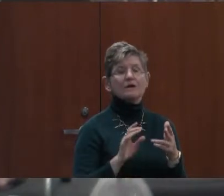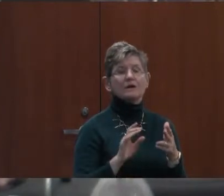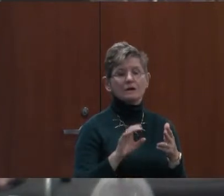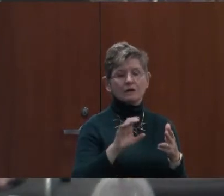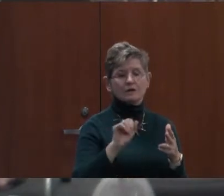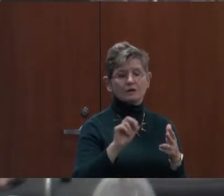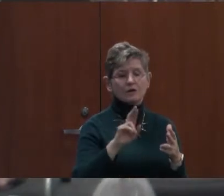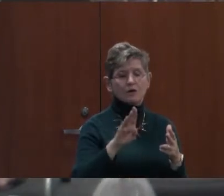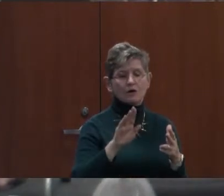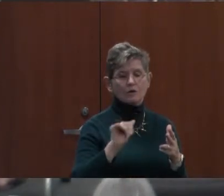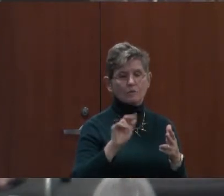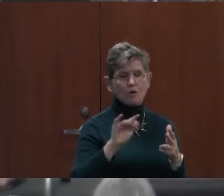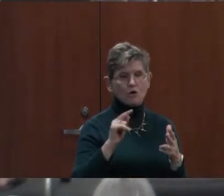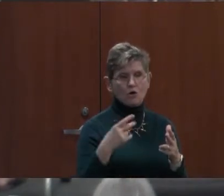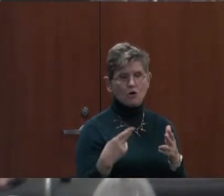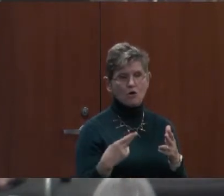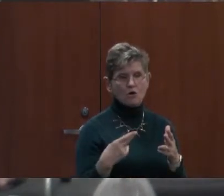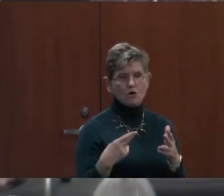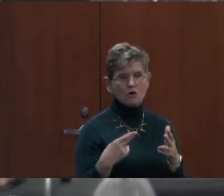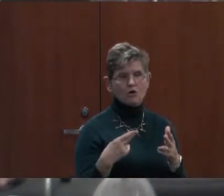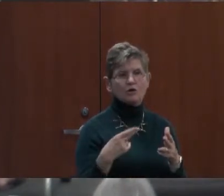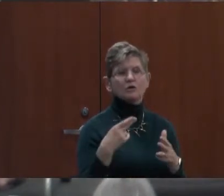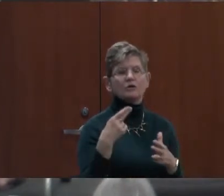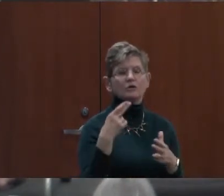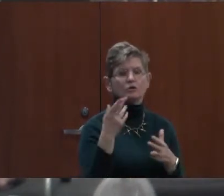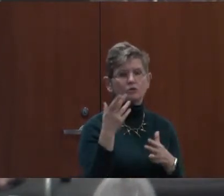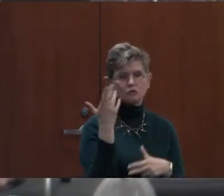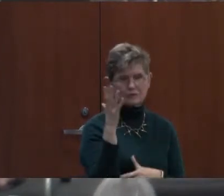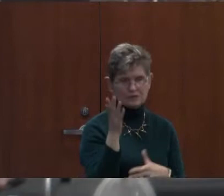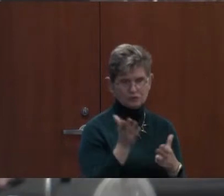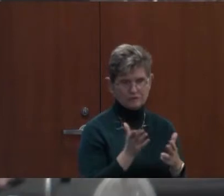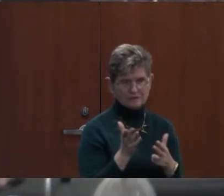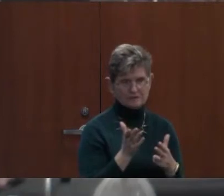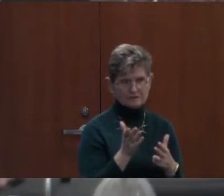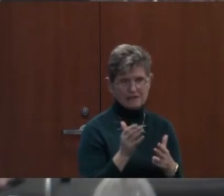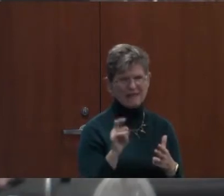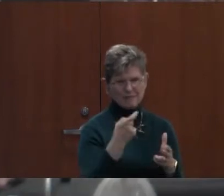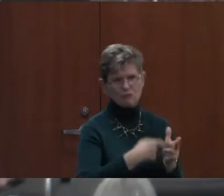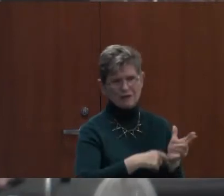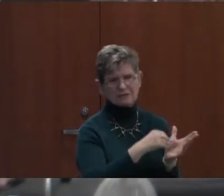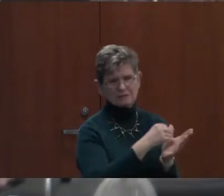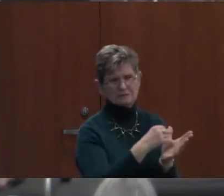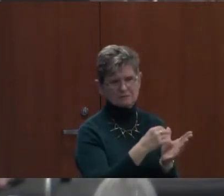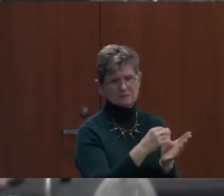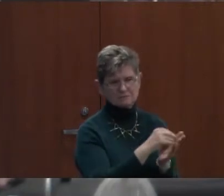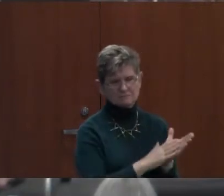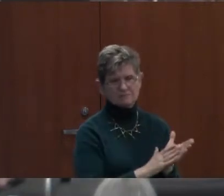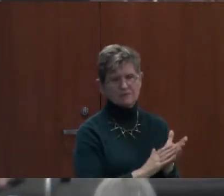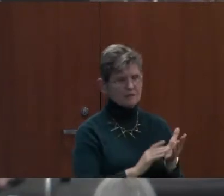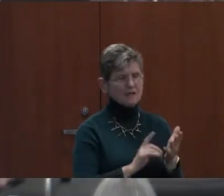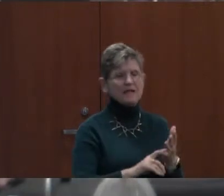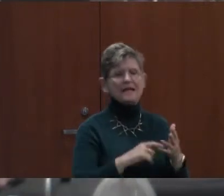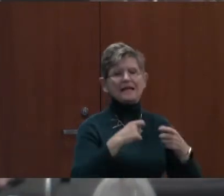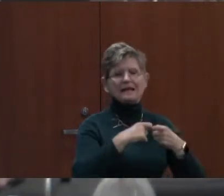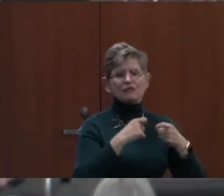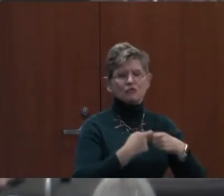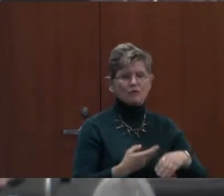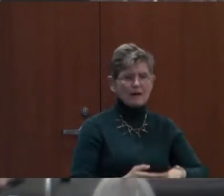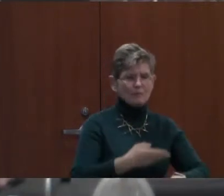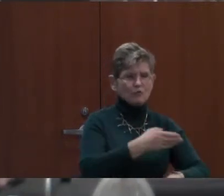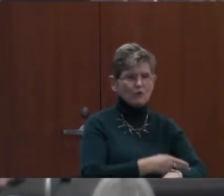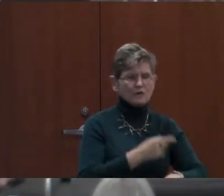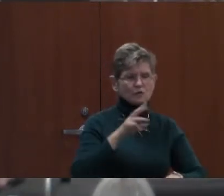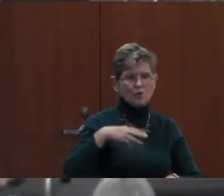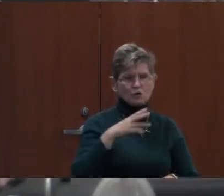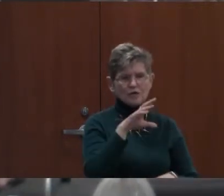and Potomac Grounds Care, LLC at the unit prices listed. Electrical upgrades at Washington County Technical High School